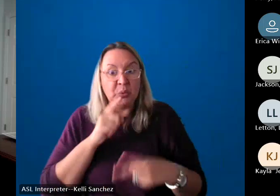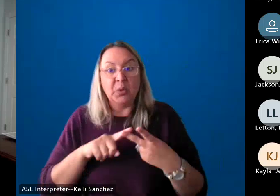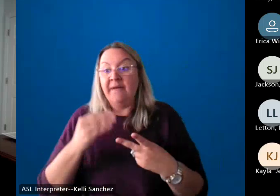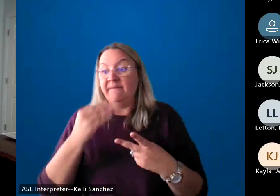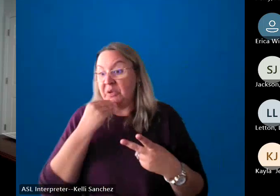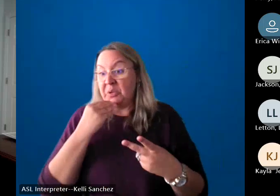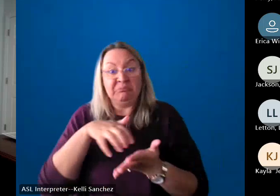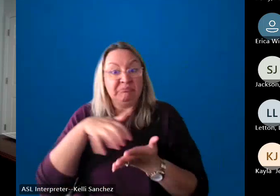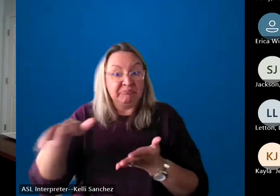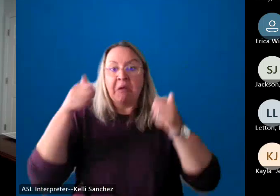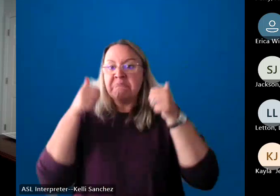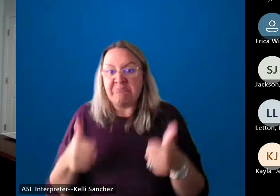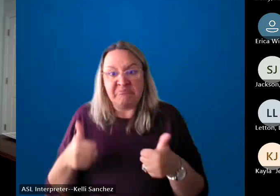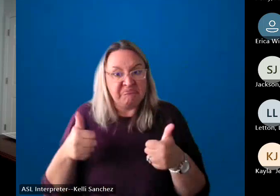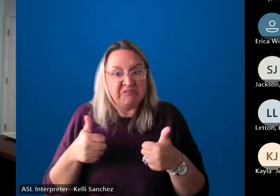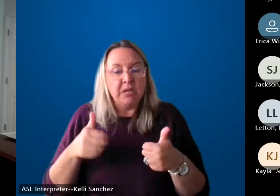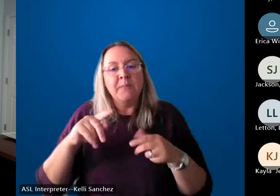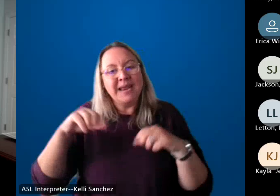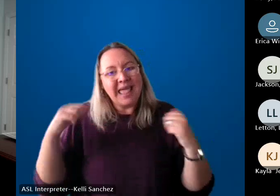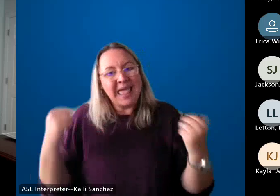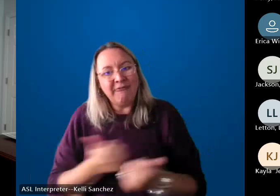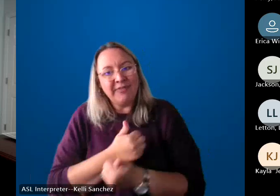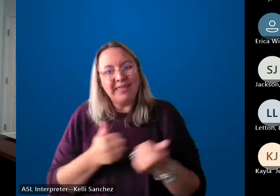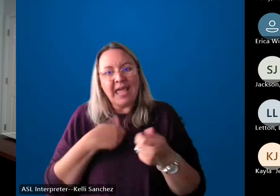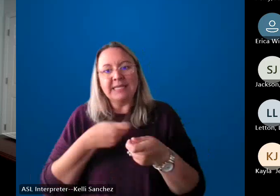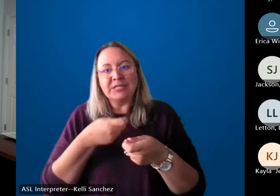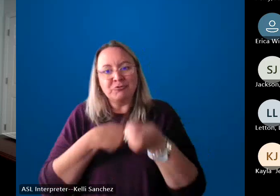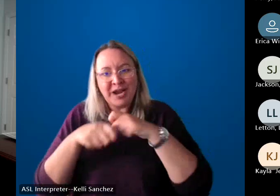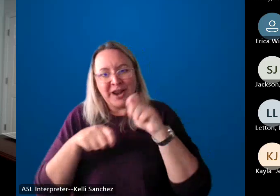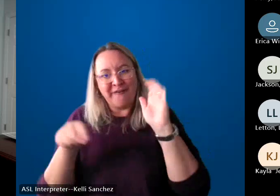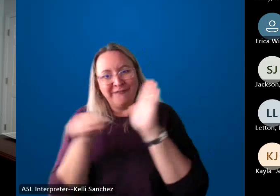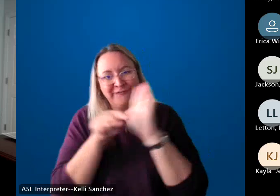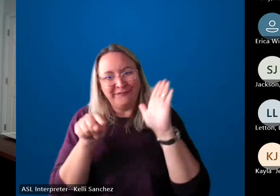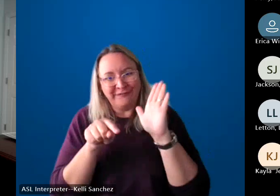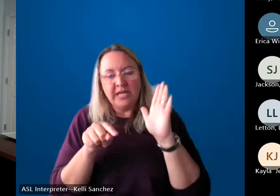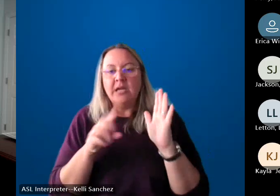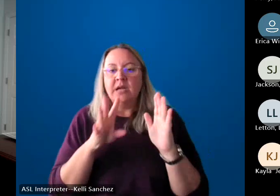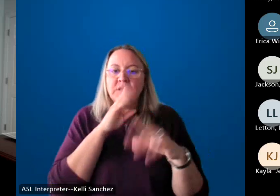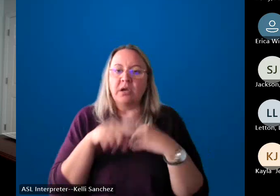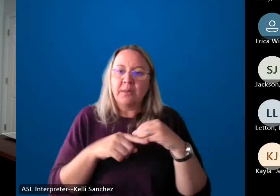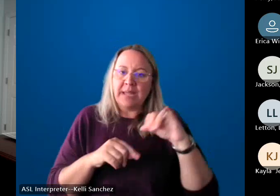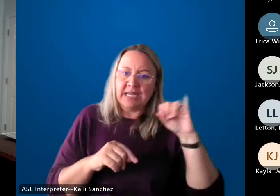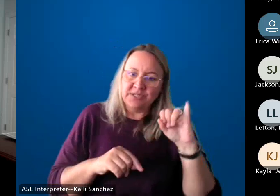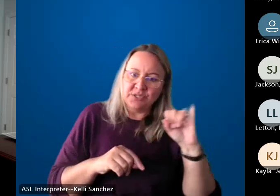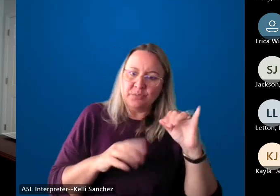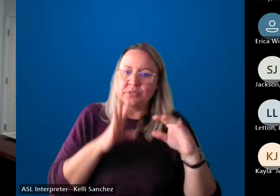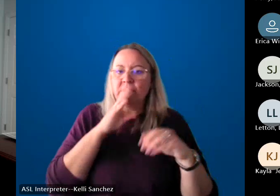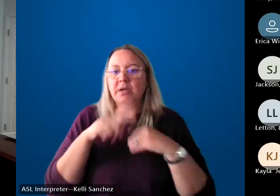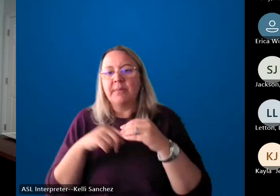But, everything has trade-offs. And so when we're talking about insurance and we're talking about substance use